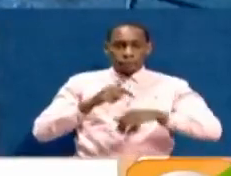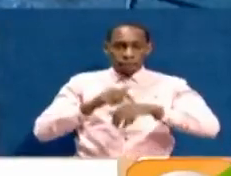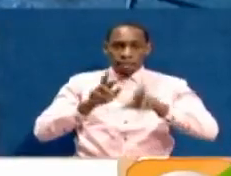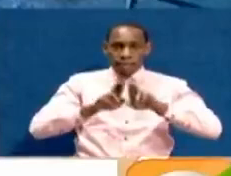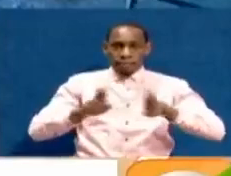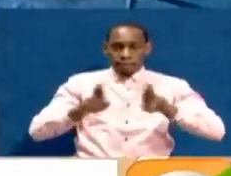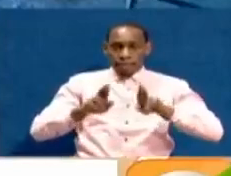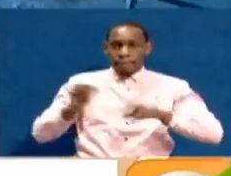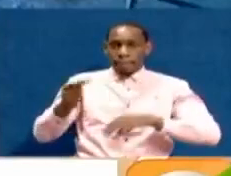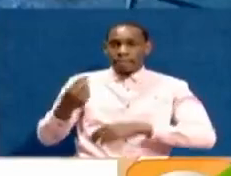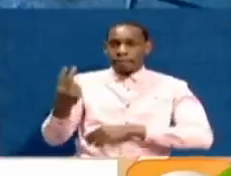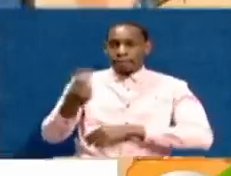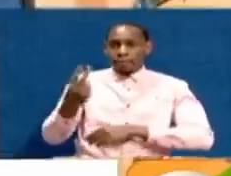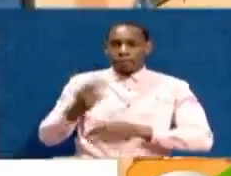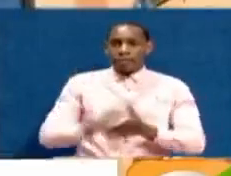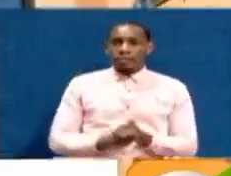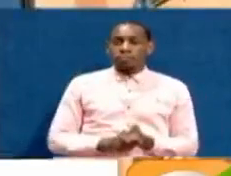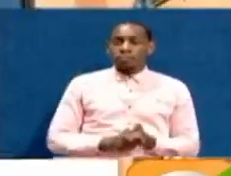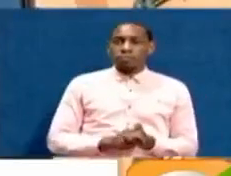through C-section.